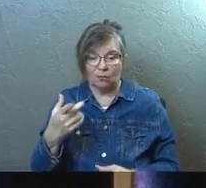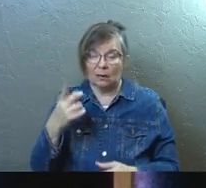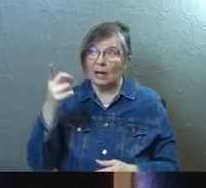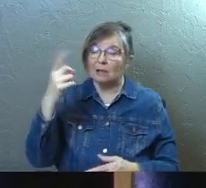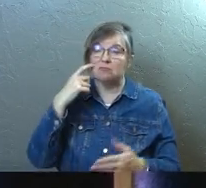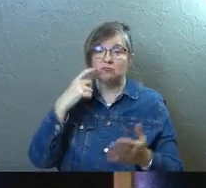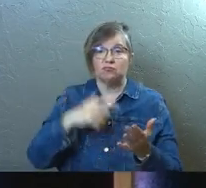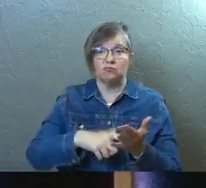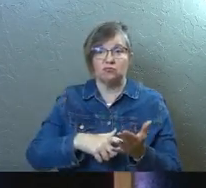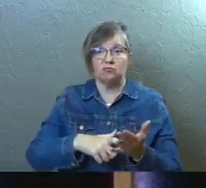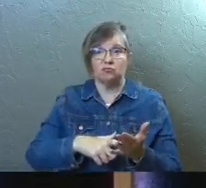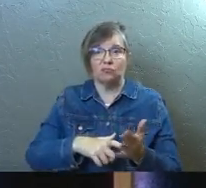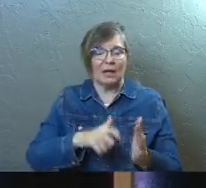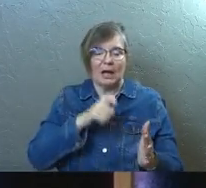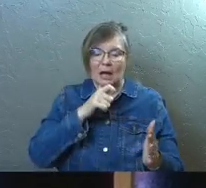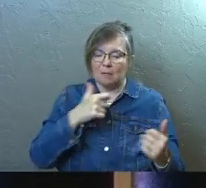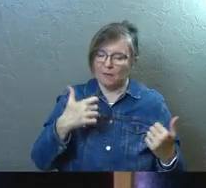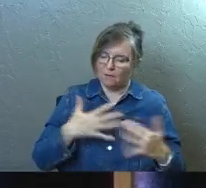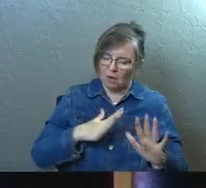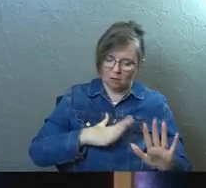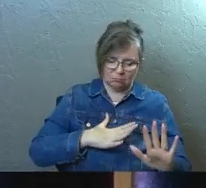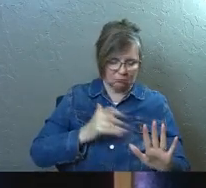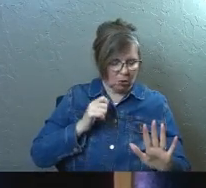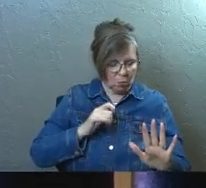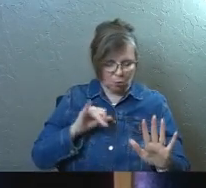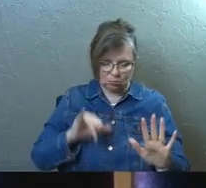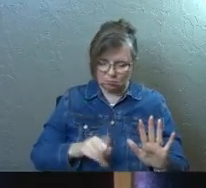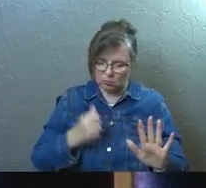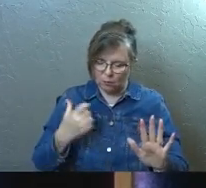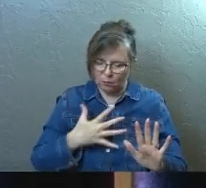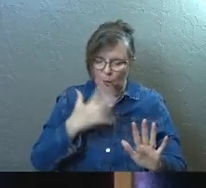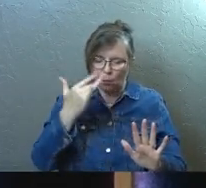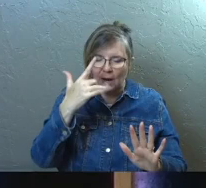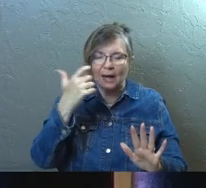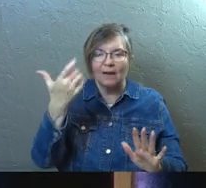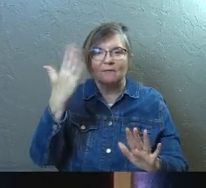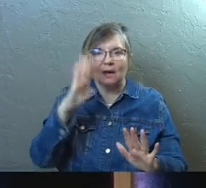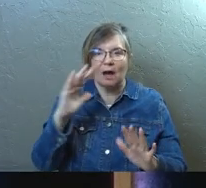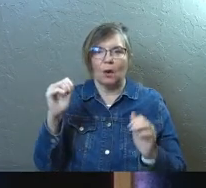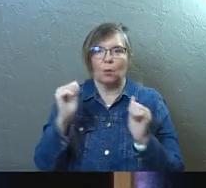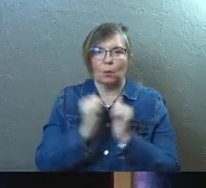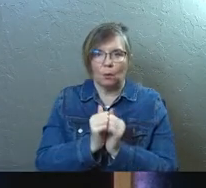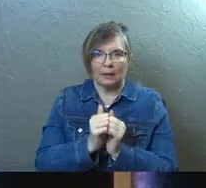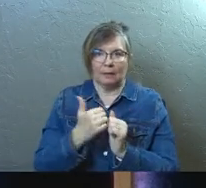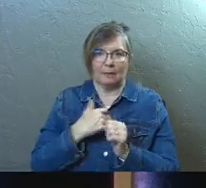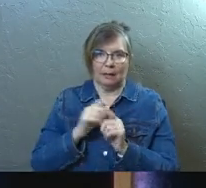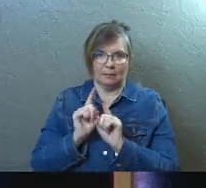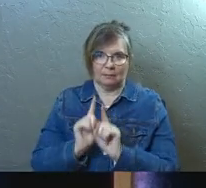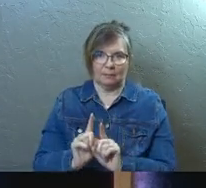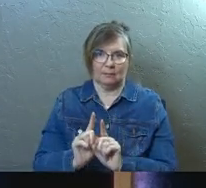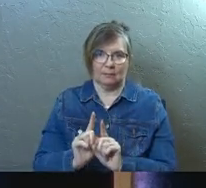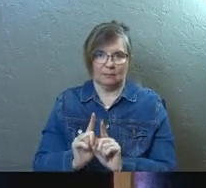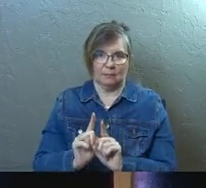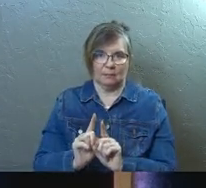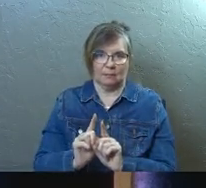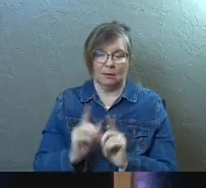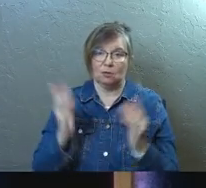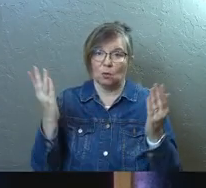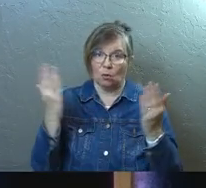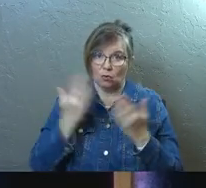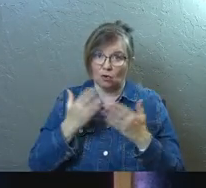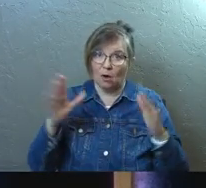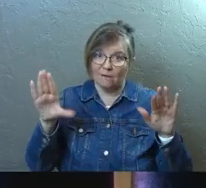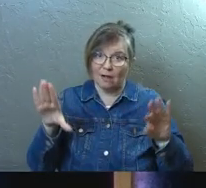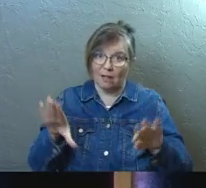he's acknowledging that. And he's like, I'm not afraid. I won't be afraid because I've got God with me. The dark